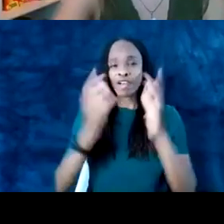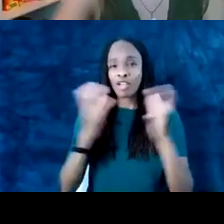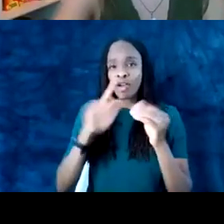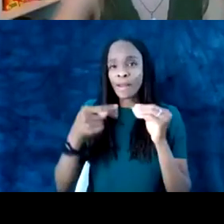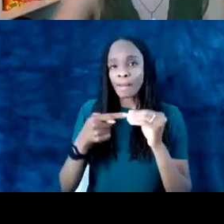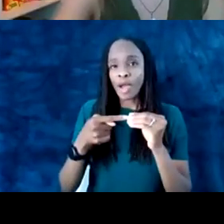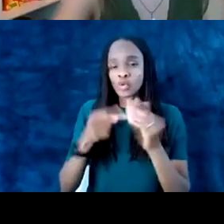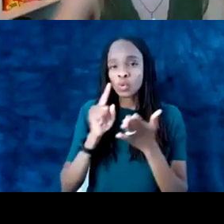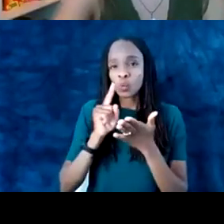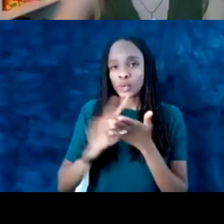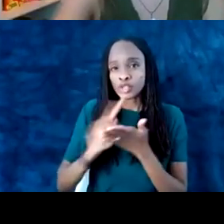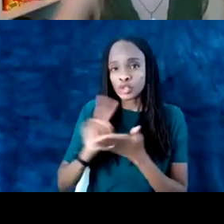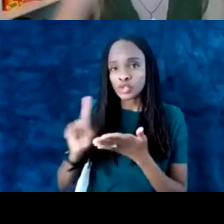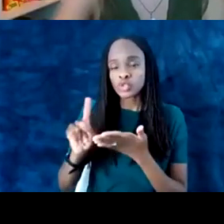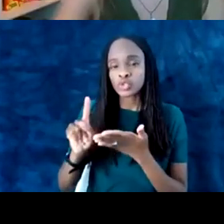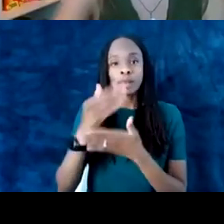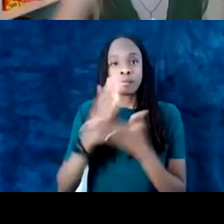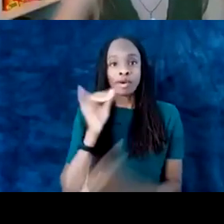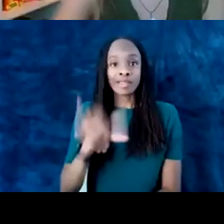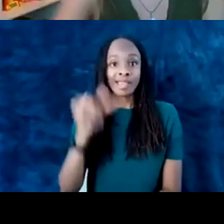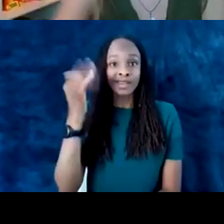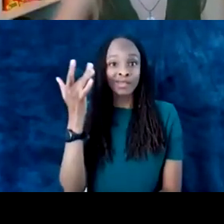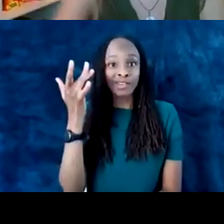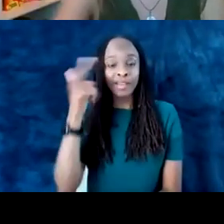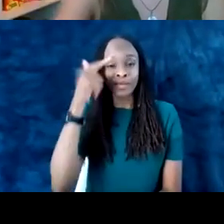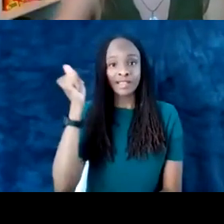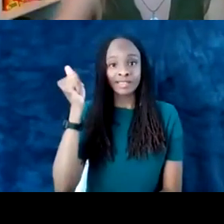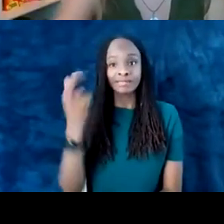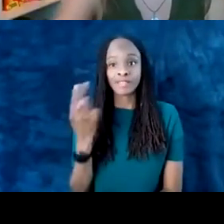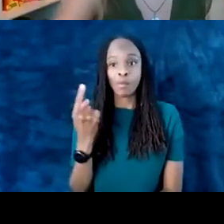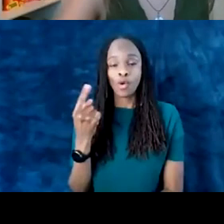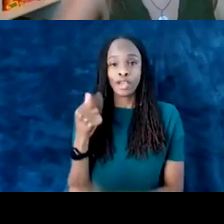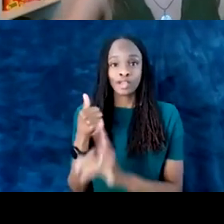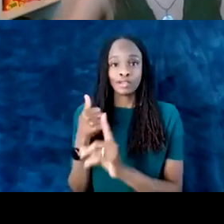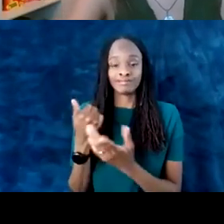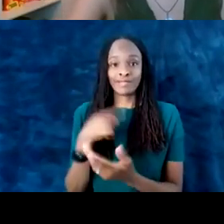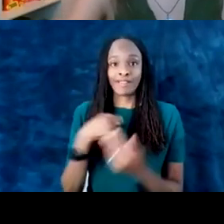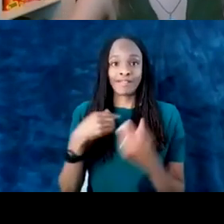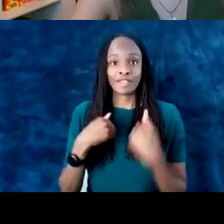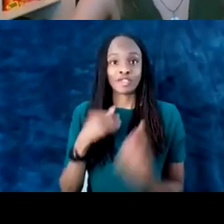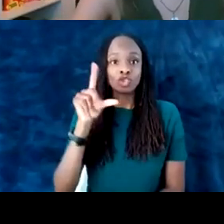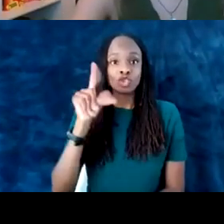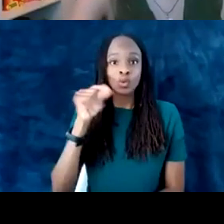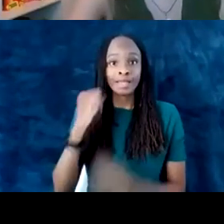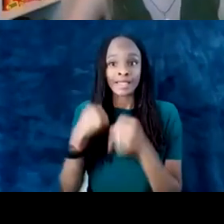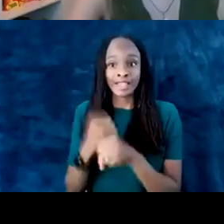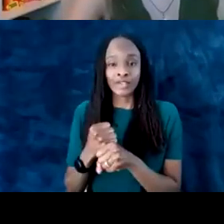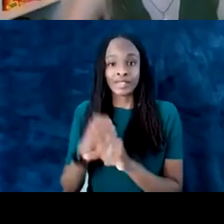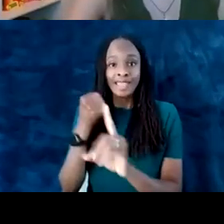about research, and part of it is because I've, you know, someone who's like spent 20 years as an impact